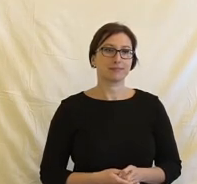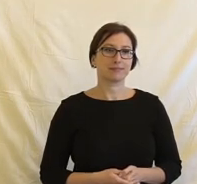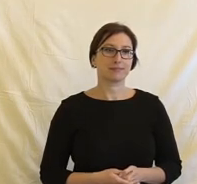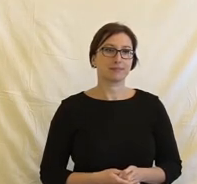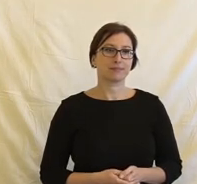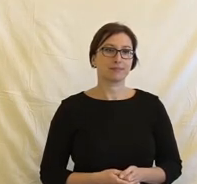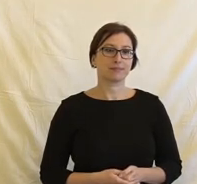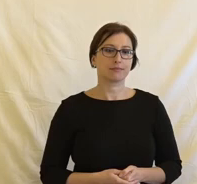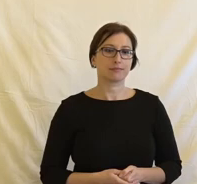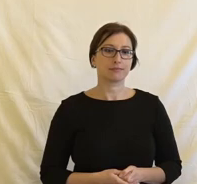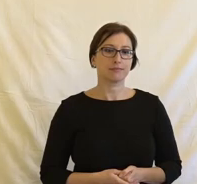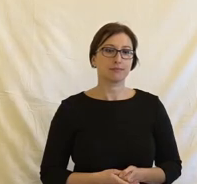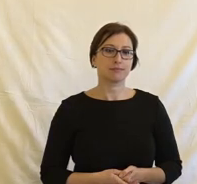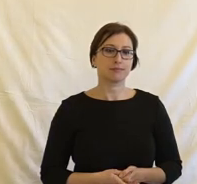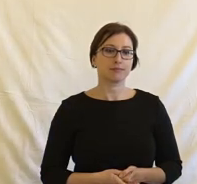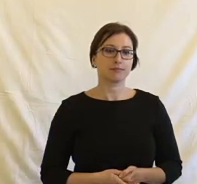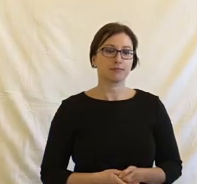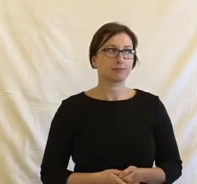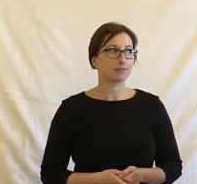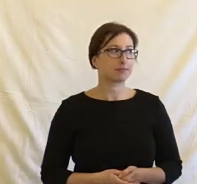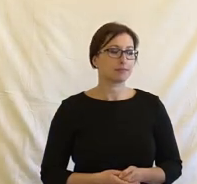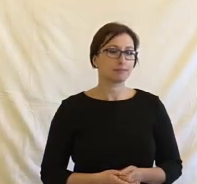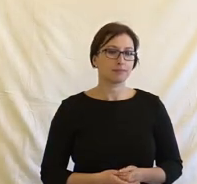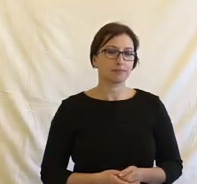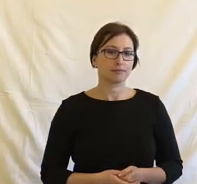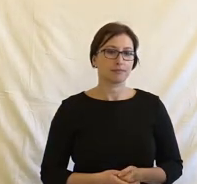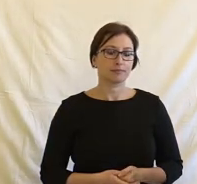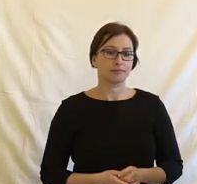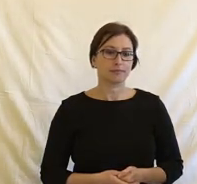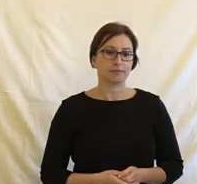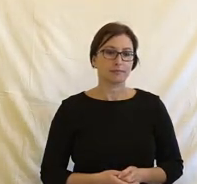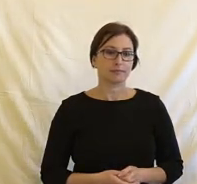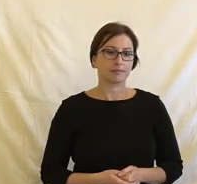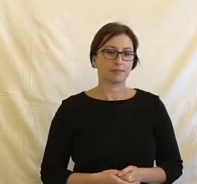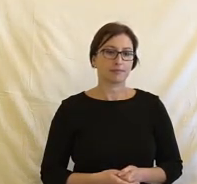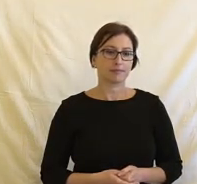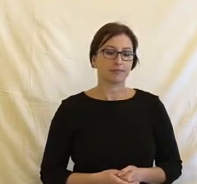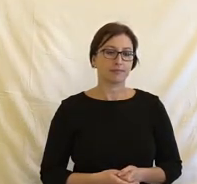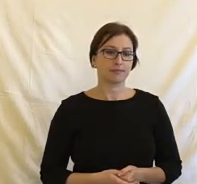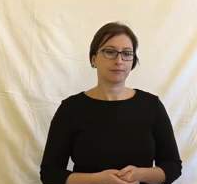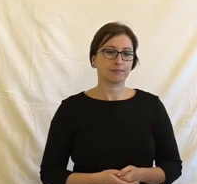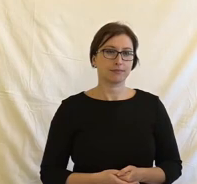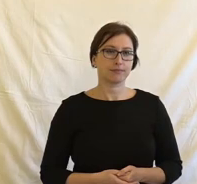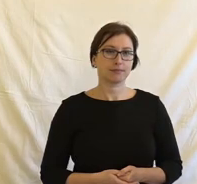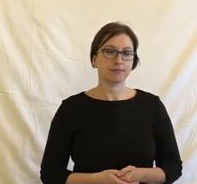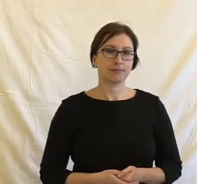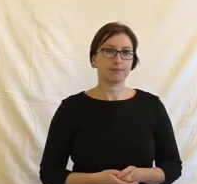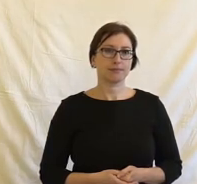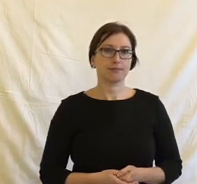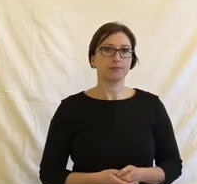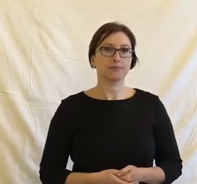of EFN, and I think it's interesting that His Excellency mentioned right before fake news.